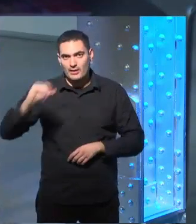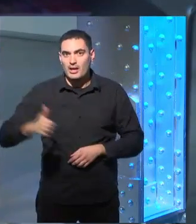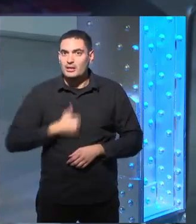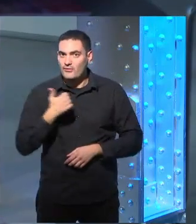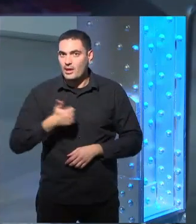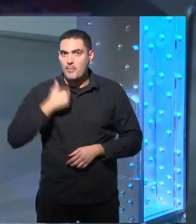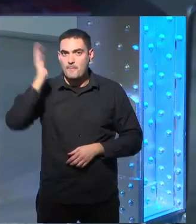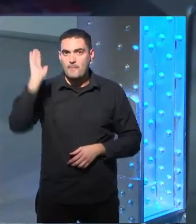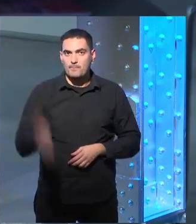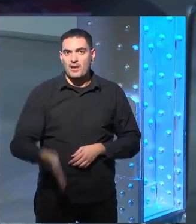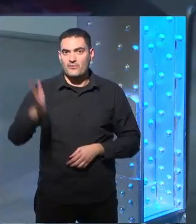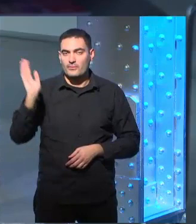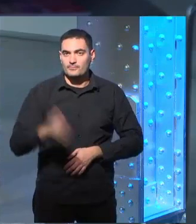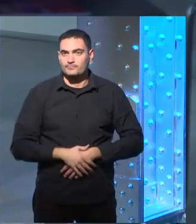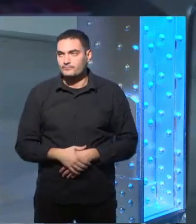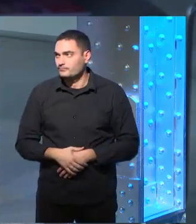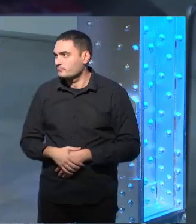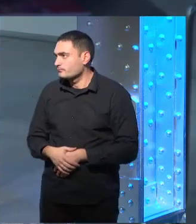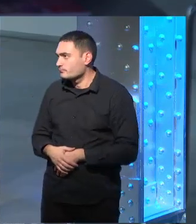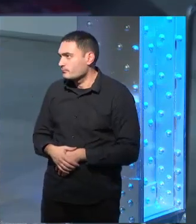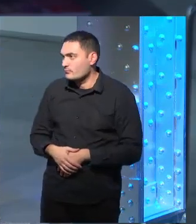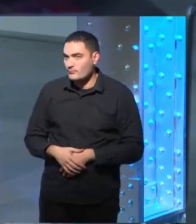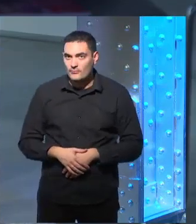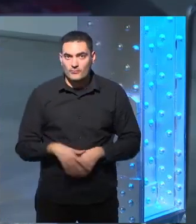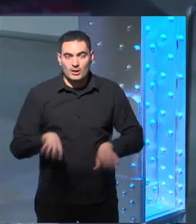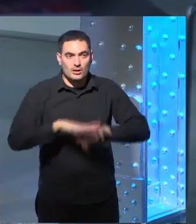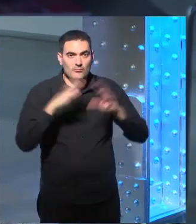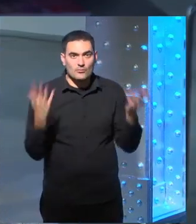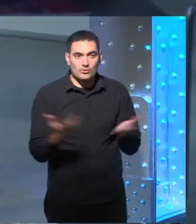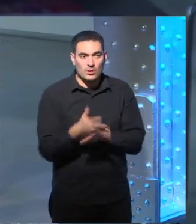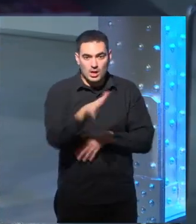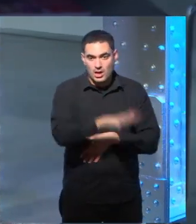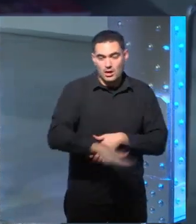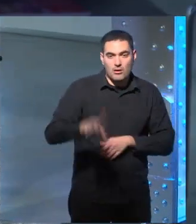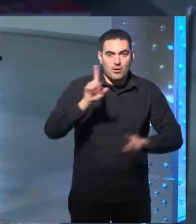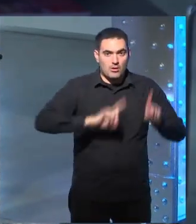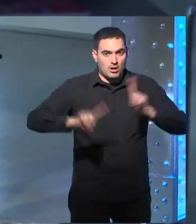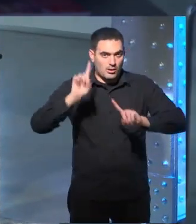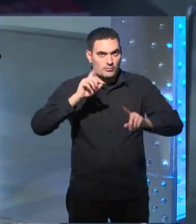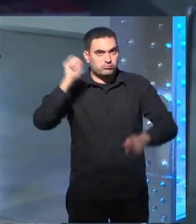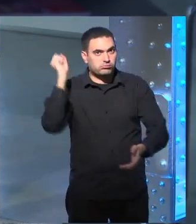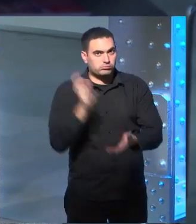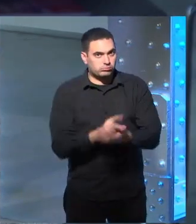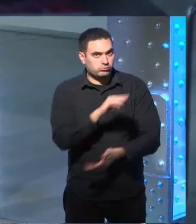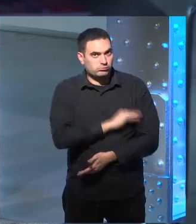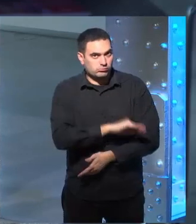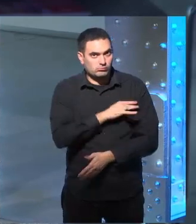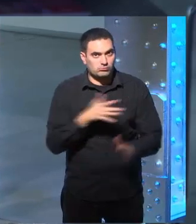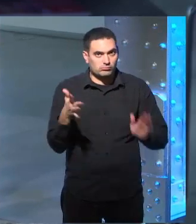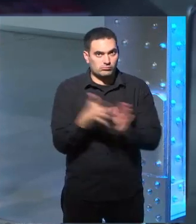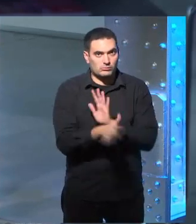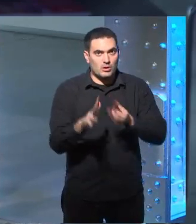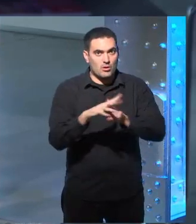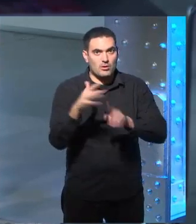step back in all that development. But that is happening in certain areas of the world, and I think that is a